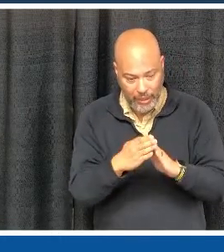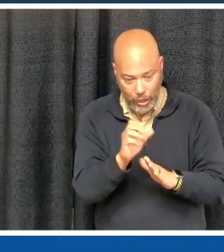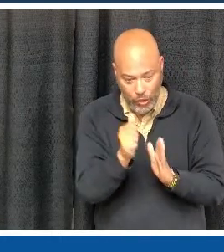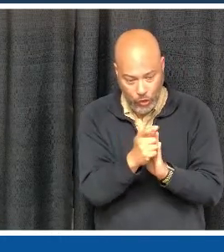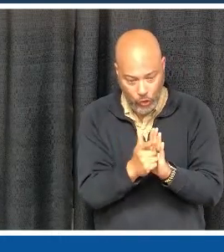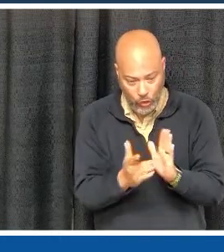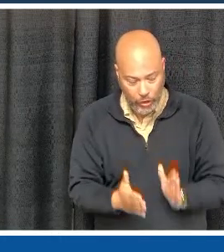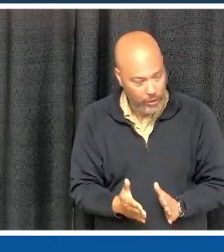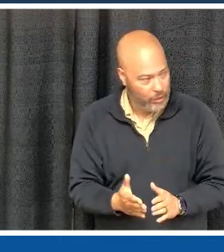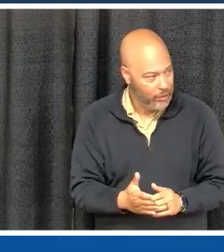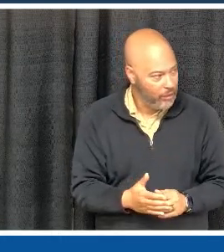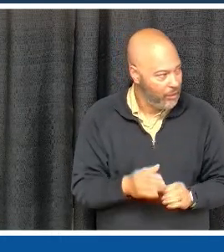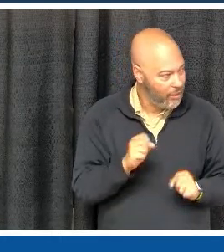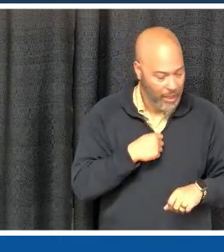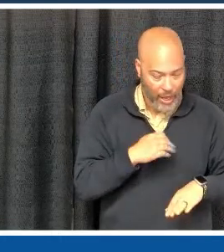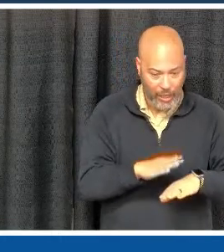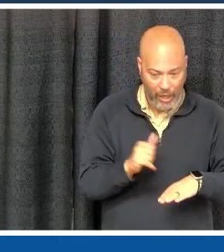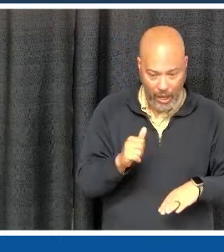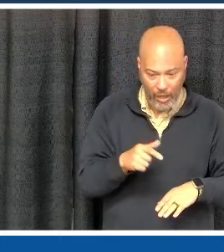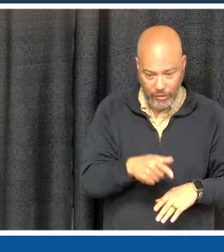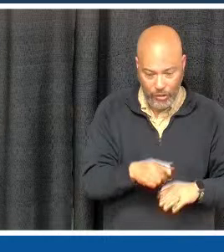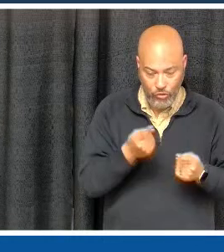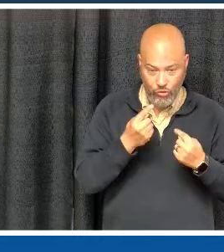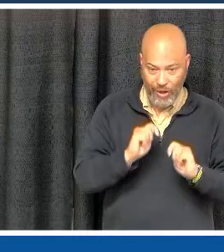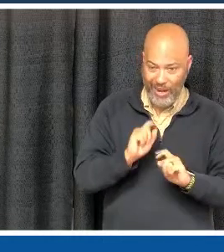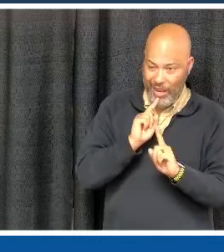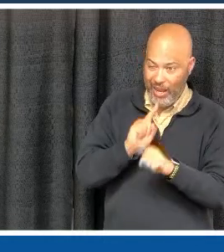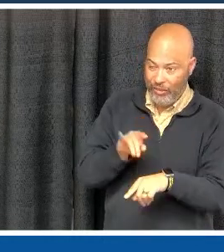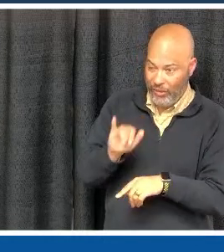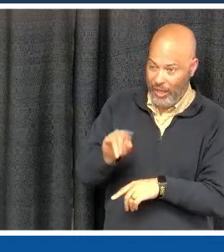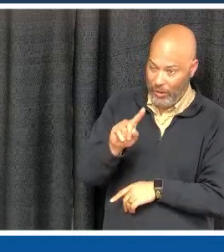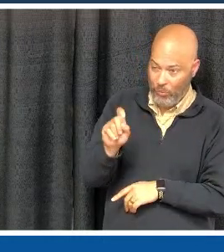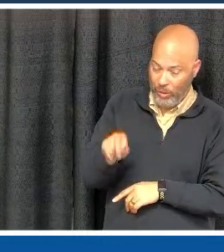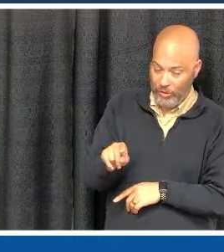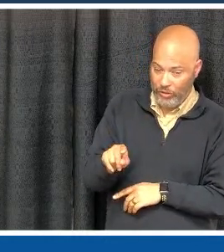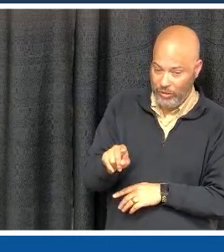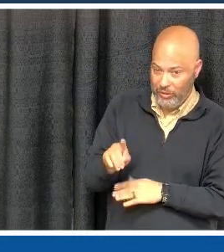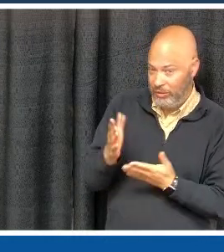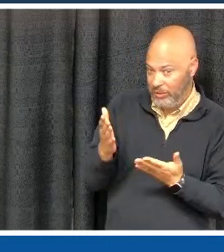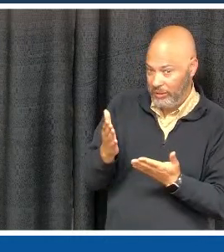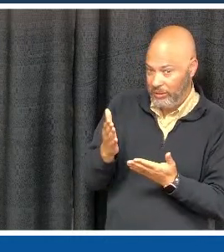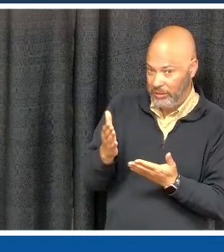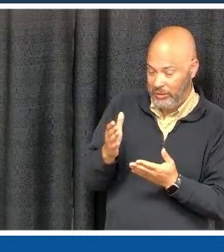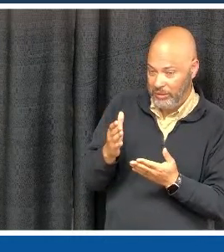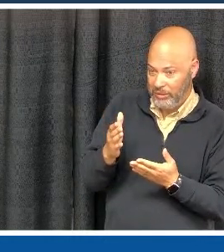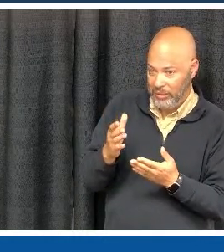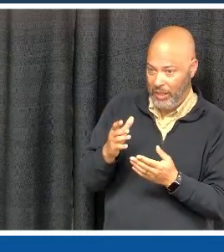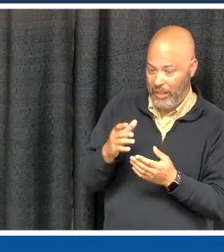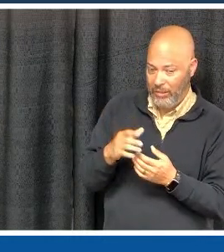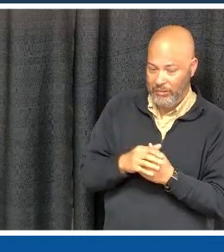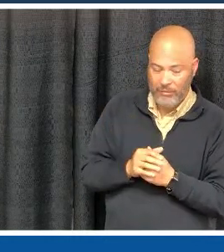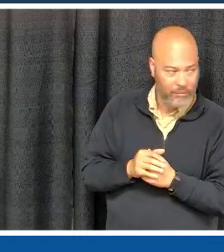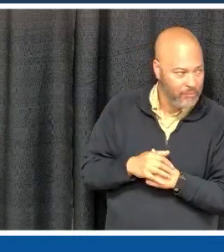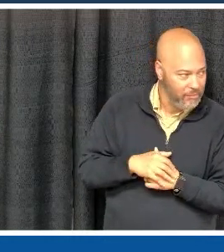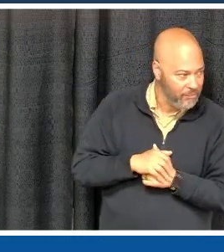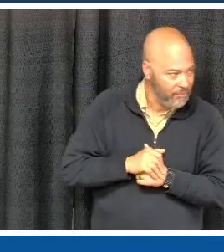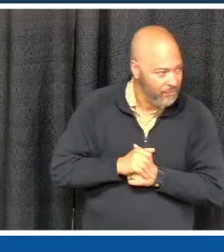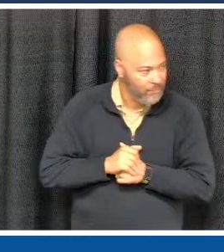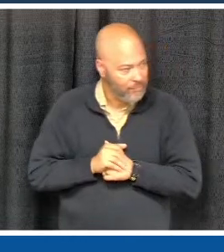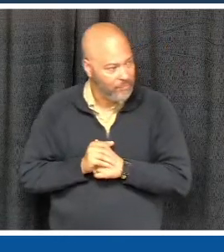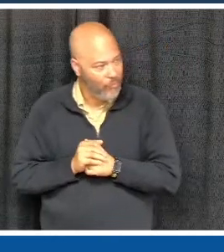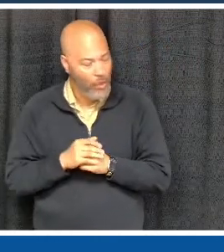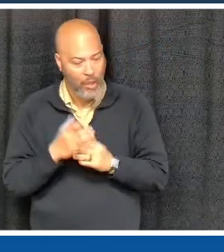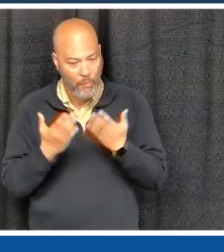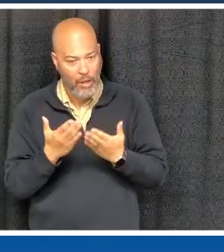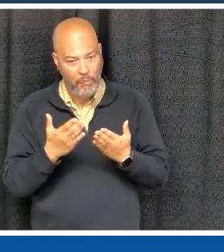If you could, if I may, call on Mr. Bittner to try to answer the question, or at least frame the question again so that he can either answer